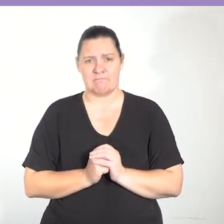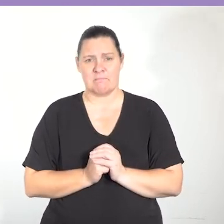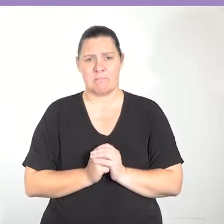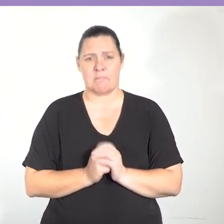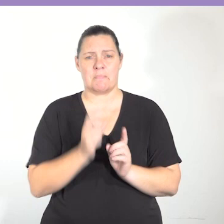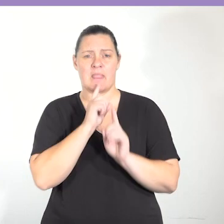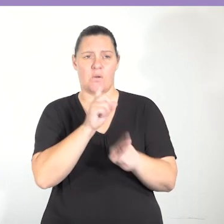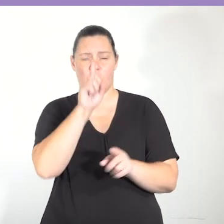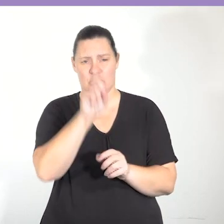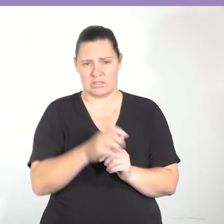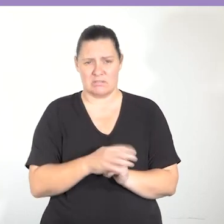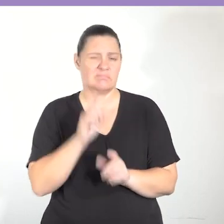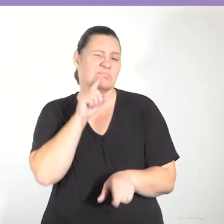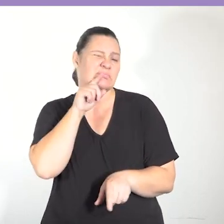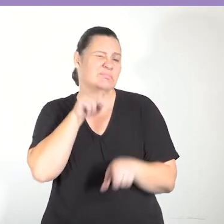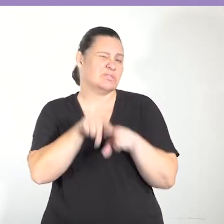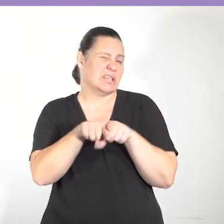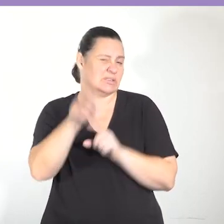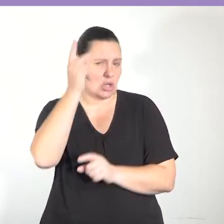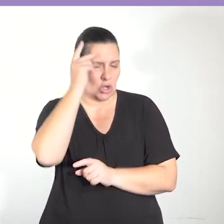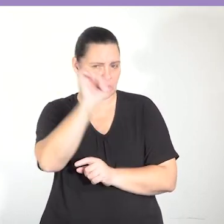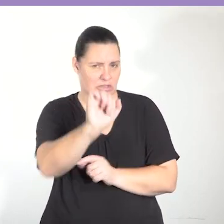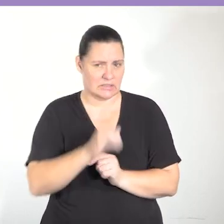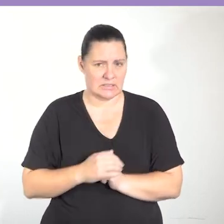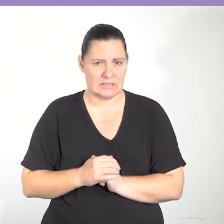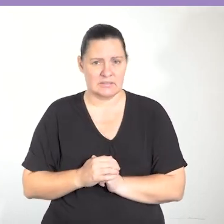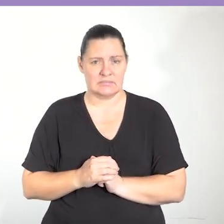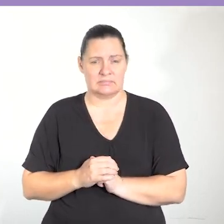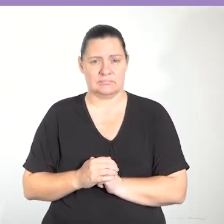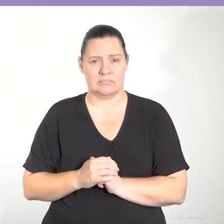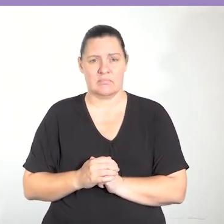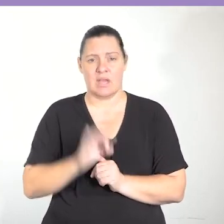Let's answer the following questions, just to test that pre-knowledge.